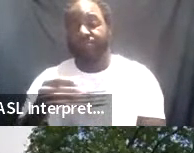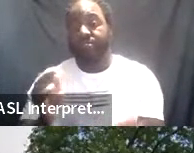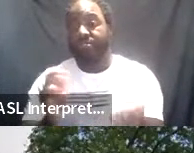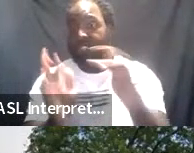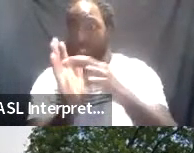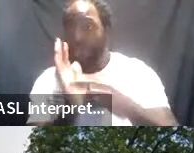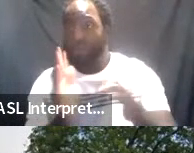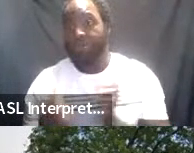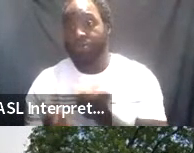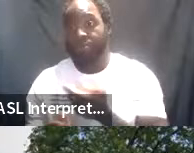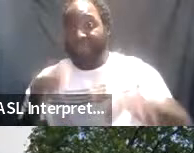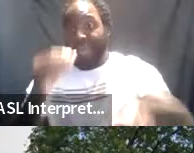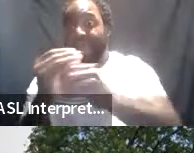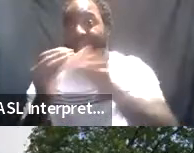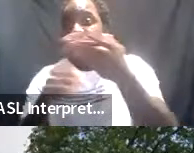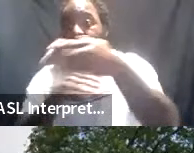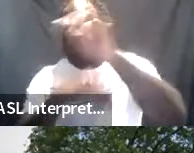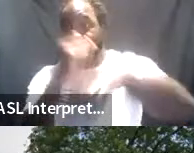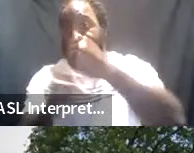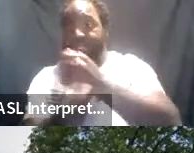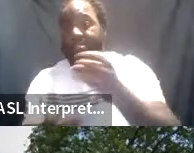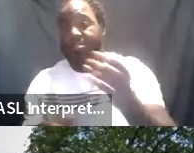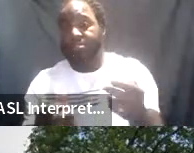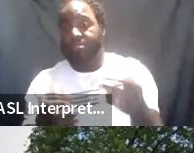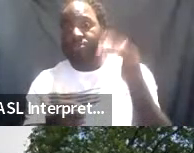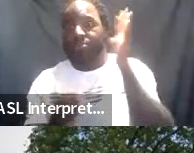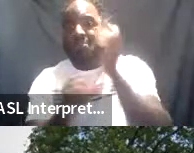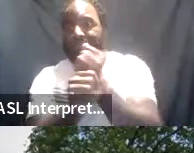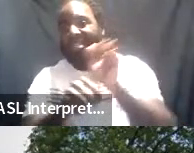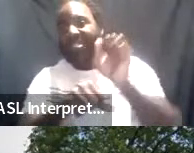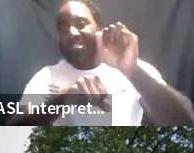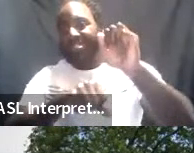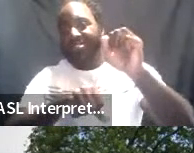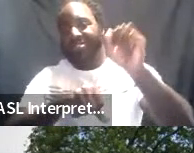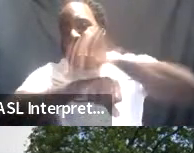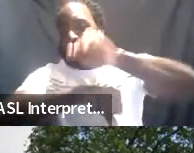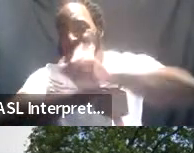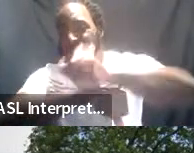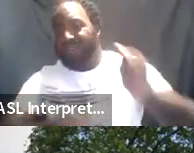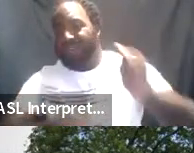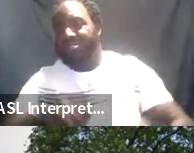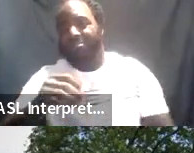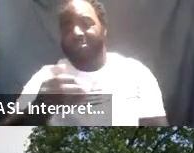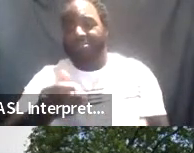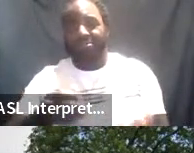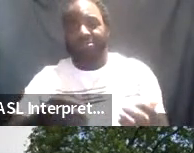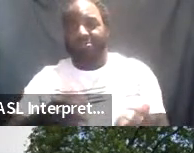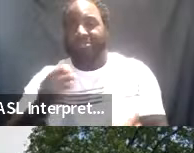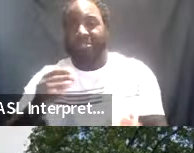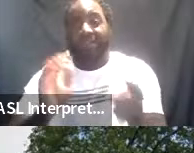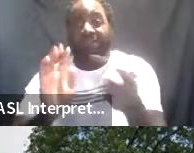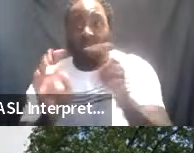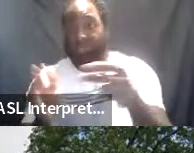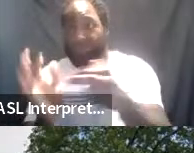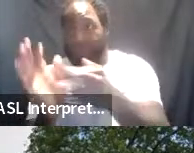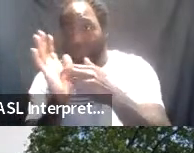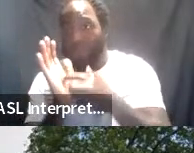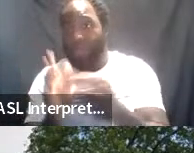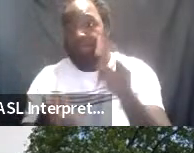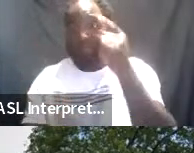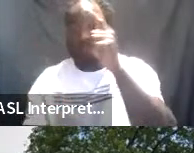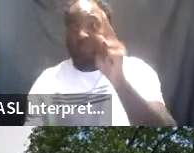regulations that we've layered on over the years would basically make that impossible. First, there'd be a requirement for a